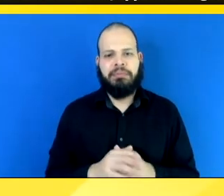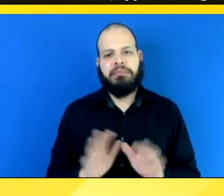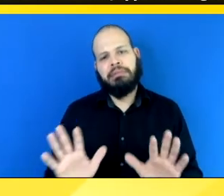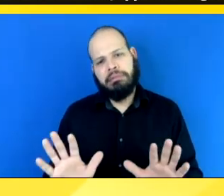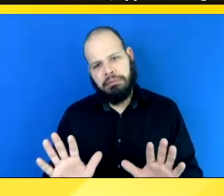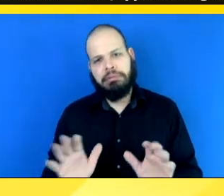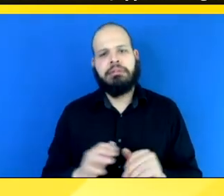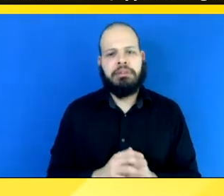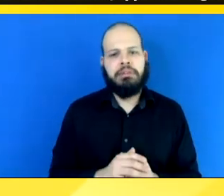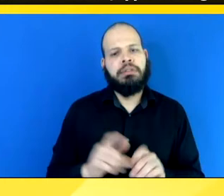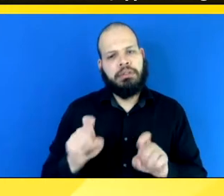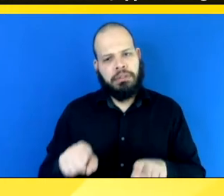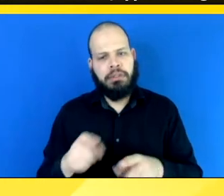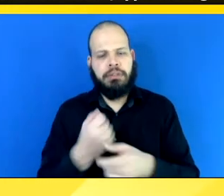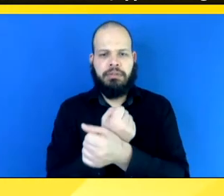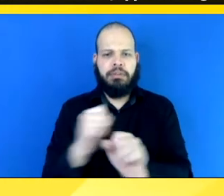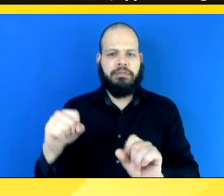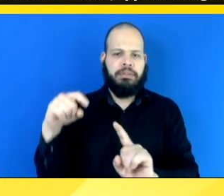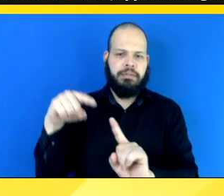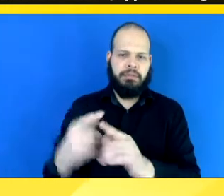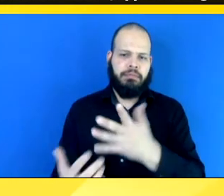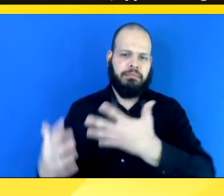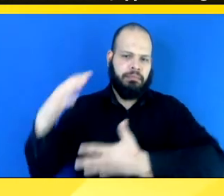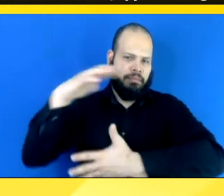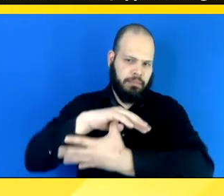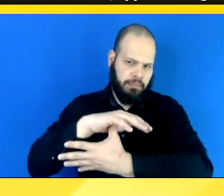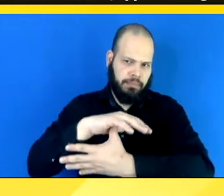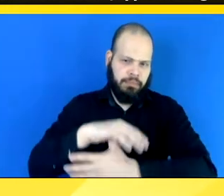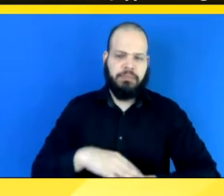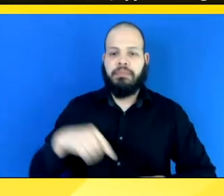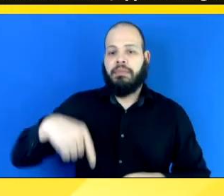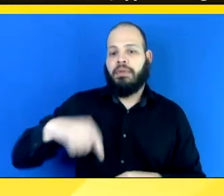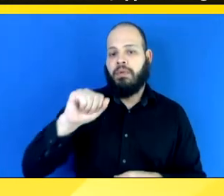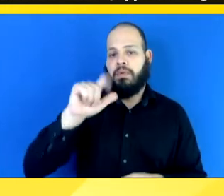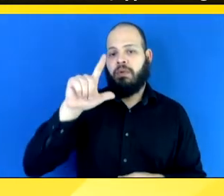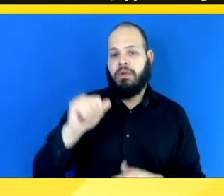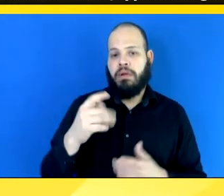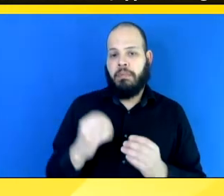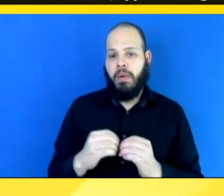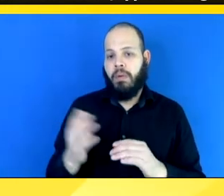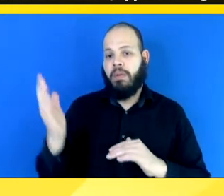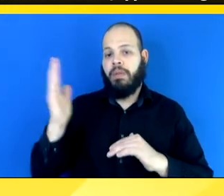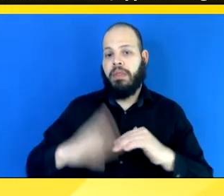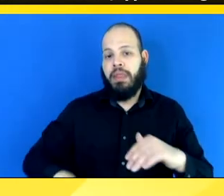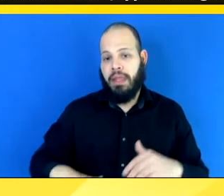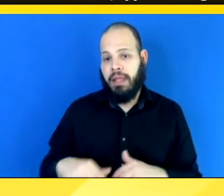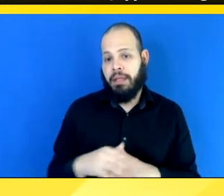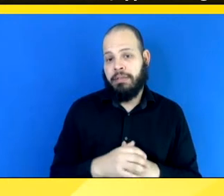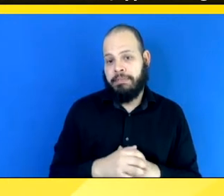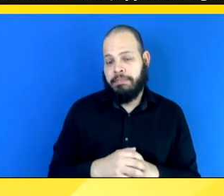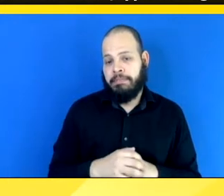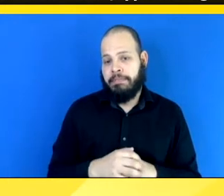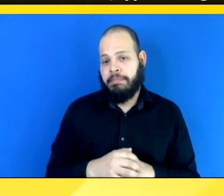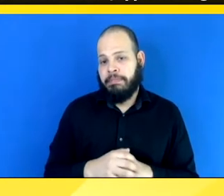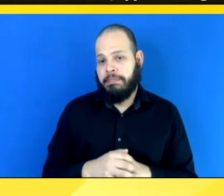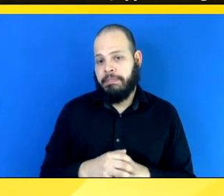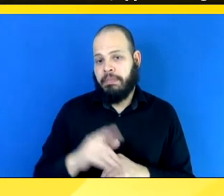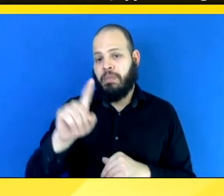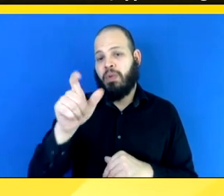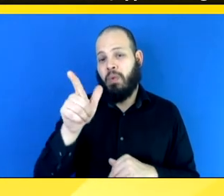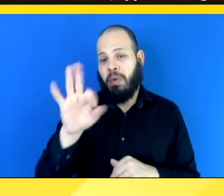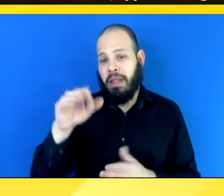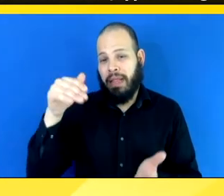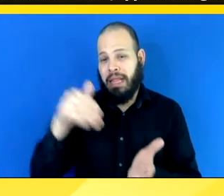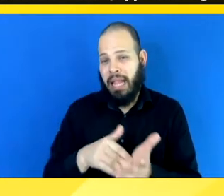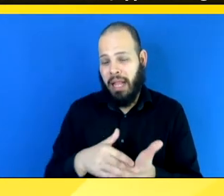yeah, over 900,000 people, yeah, yeah, are poor and low wealth. 900,000,